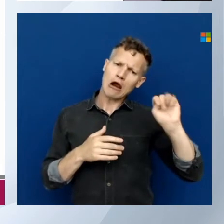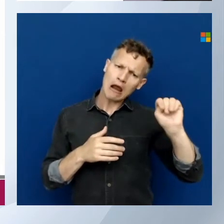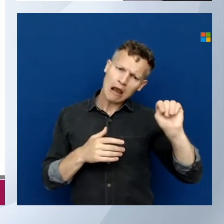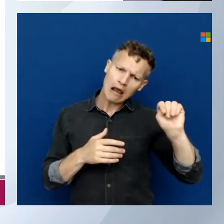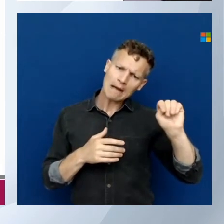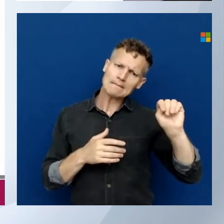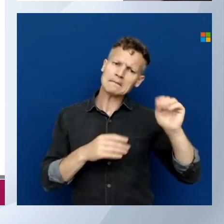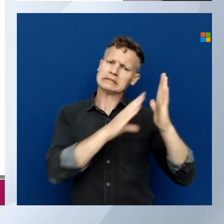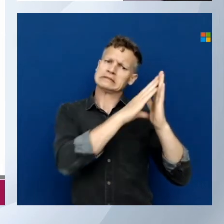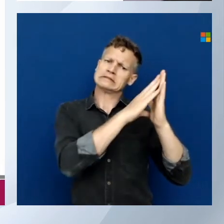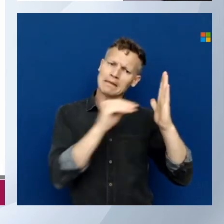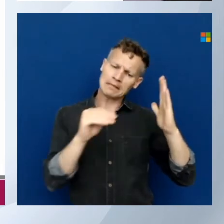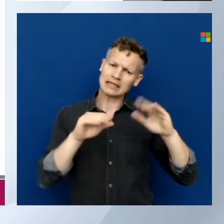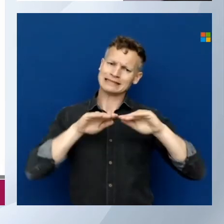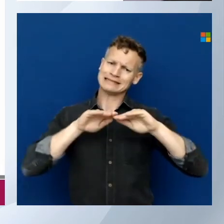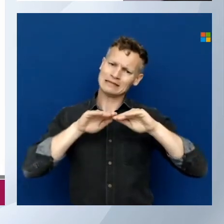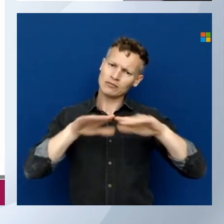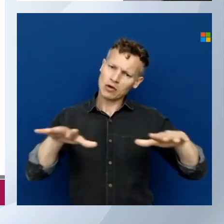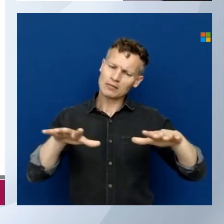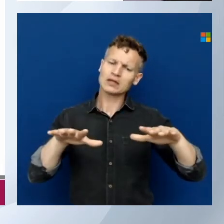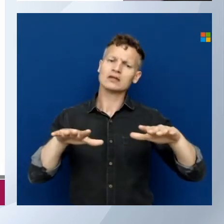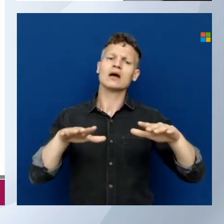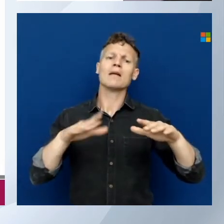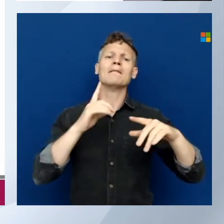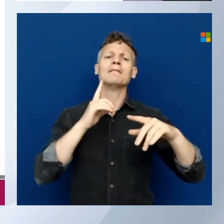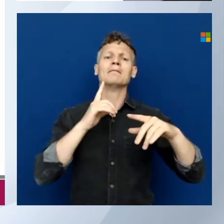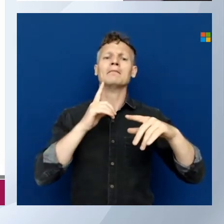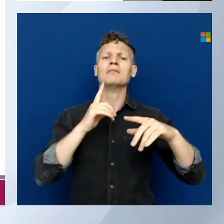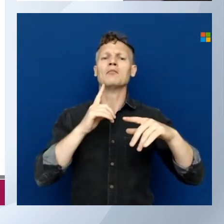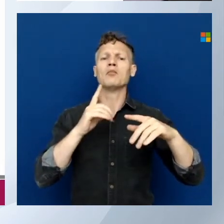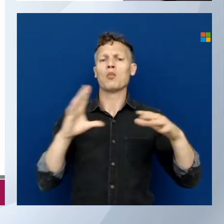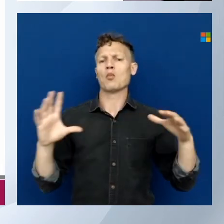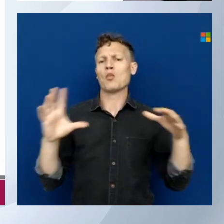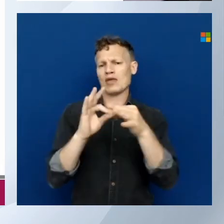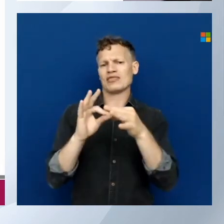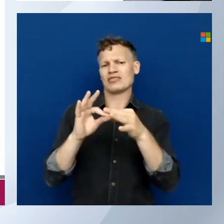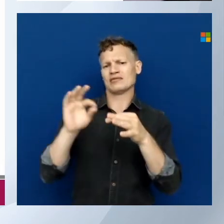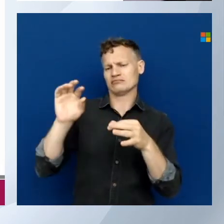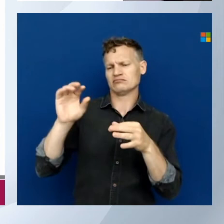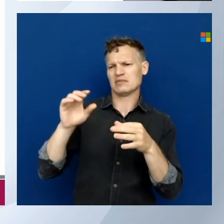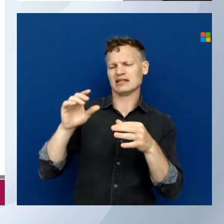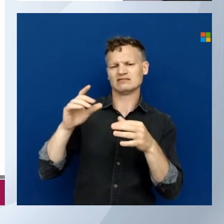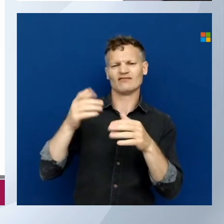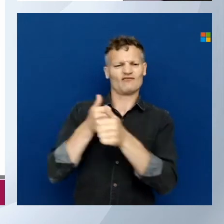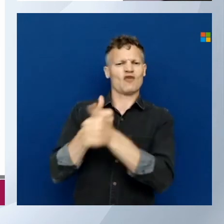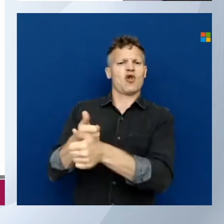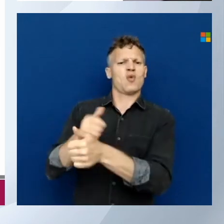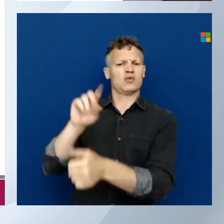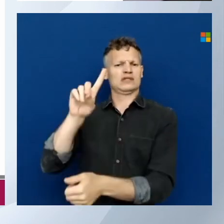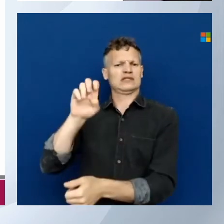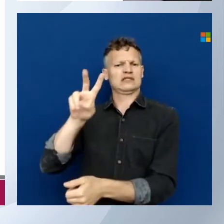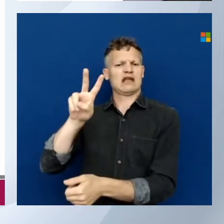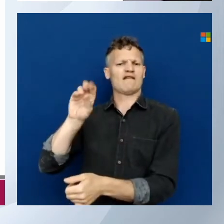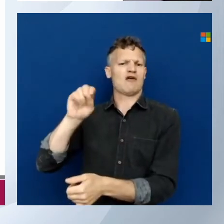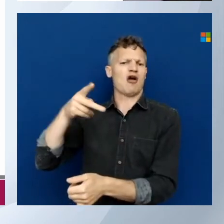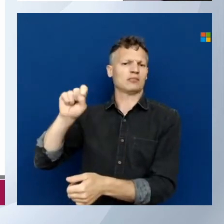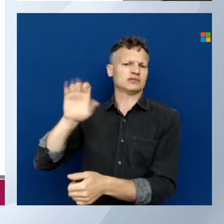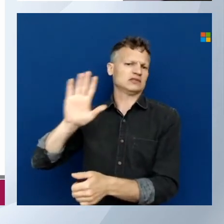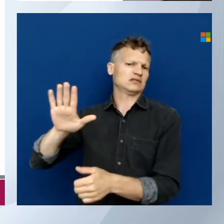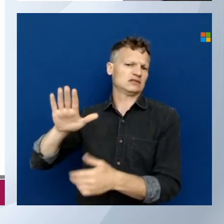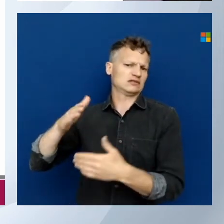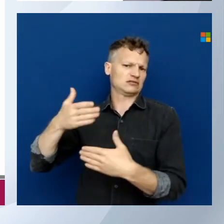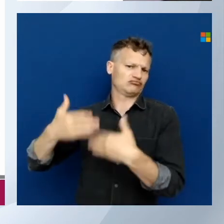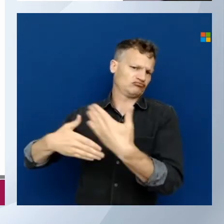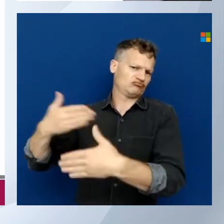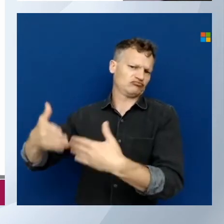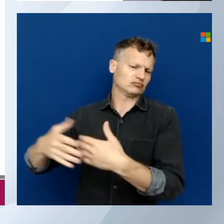sure that I'm using the DevOps way to go, so to speak, or best practices. So zooming in on